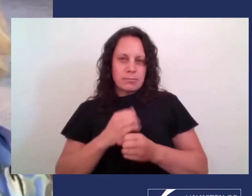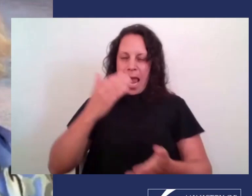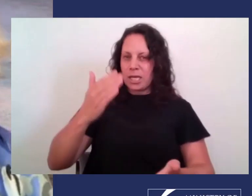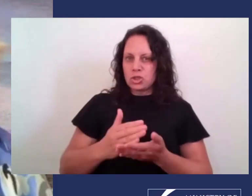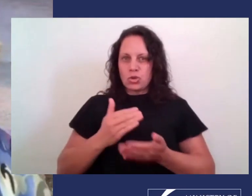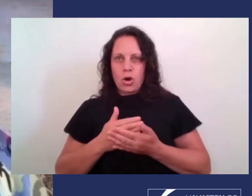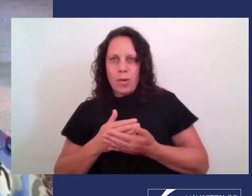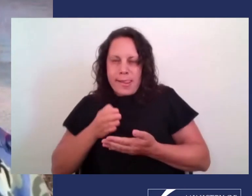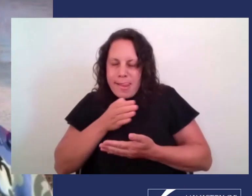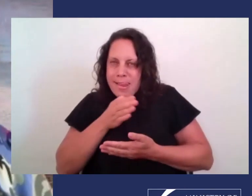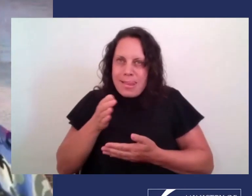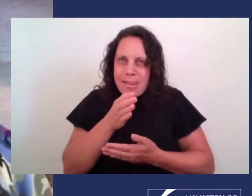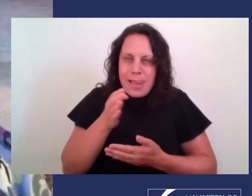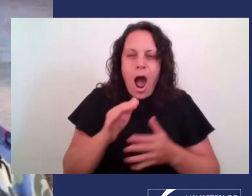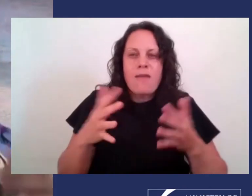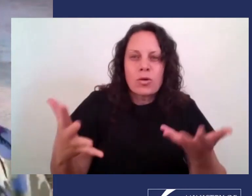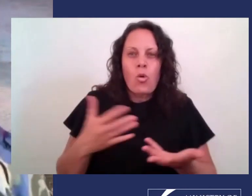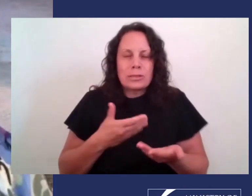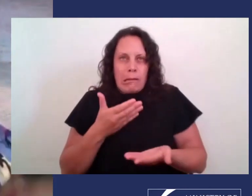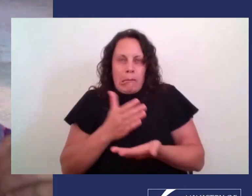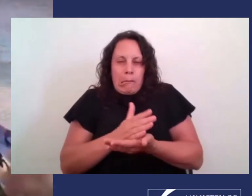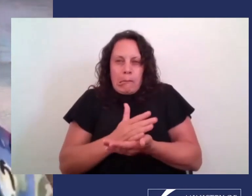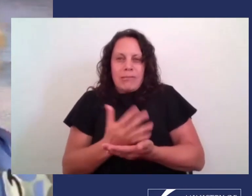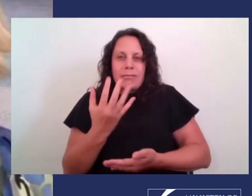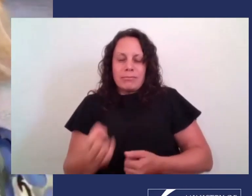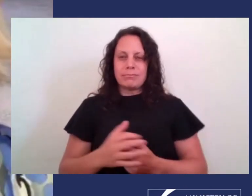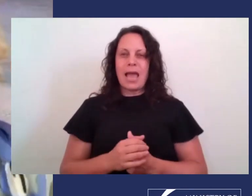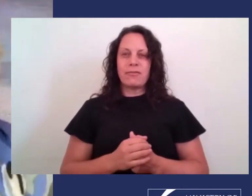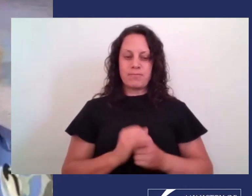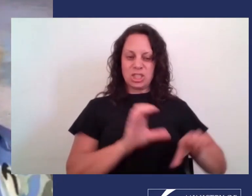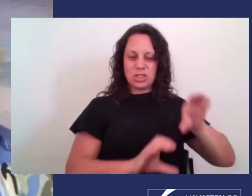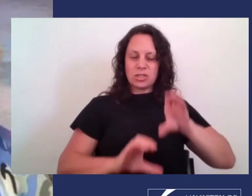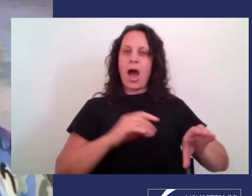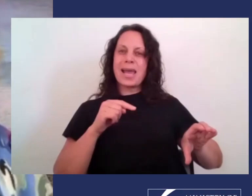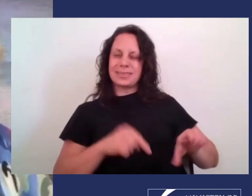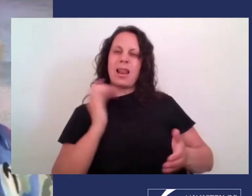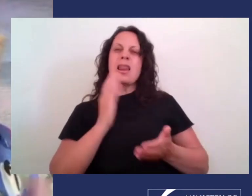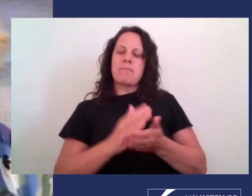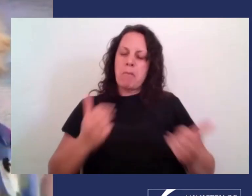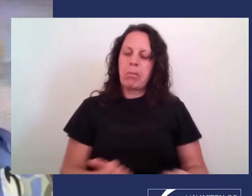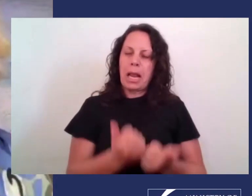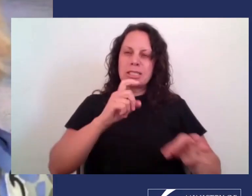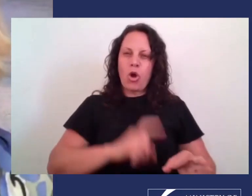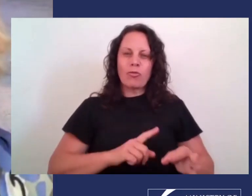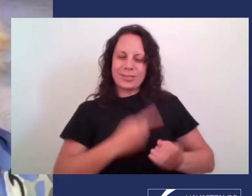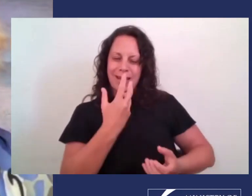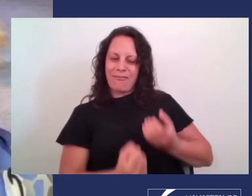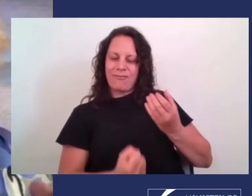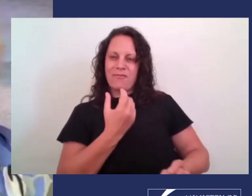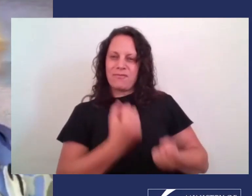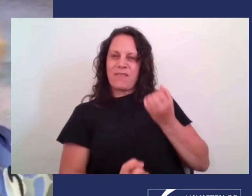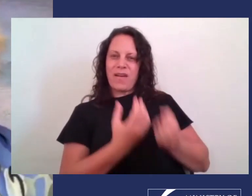some uncertainty. The science that's being reported raises plenty of questions, and as Mihi says, we really all hope that